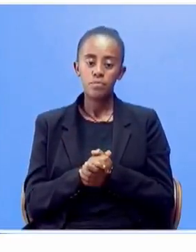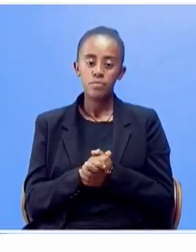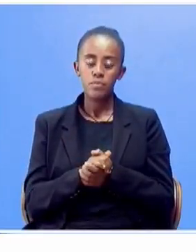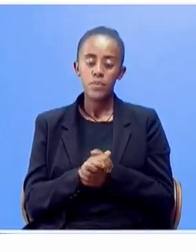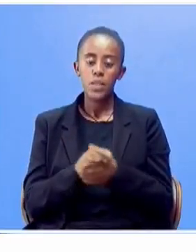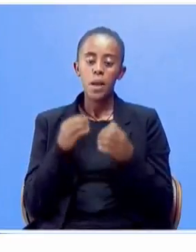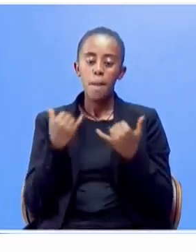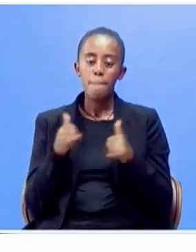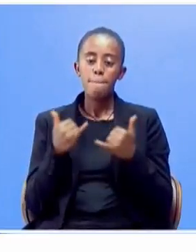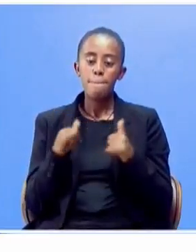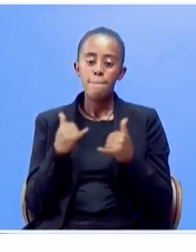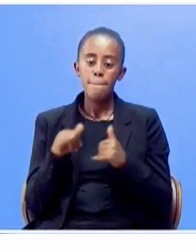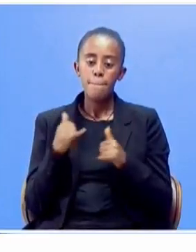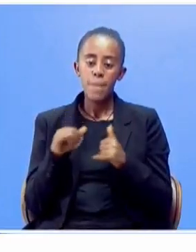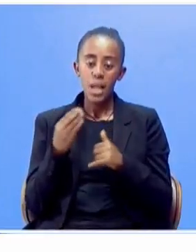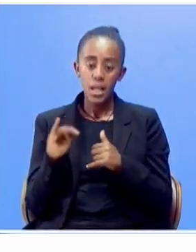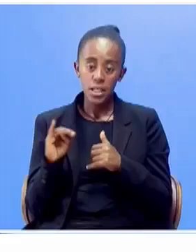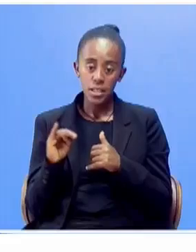playing,